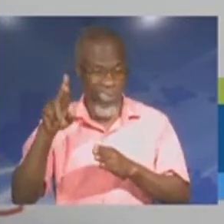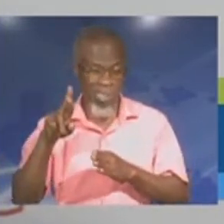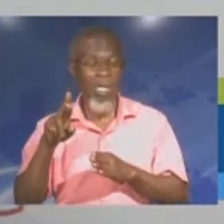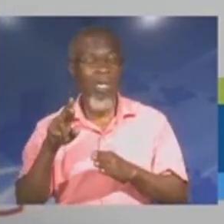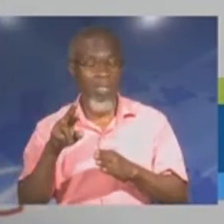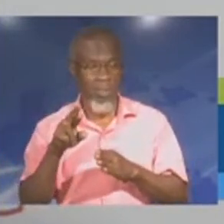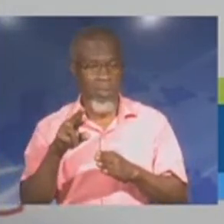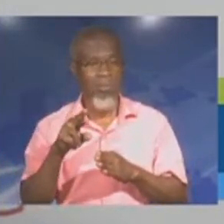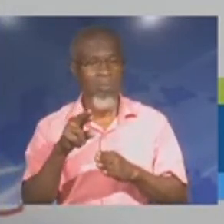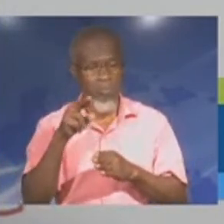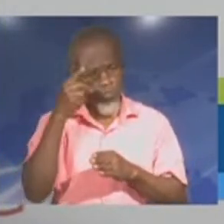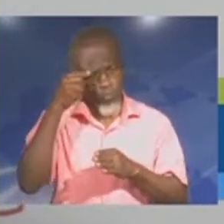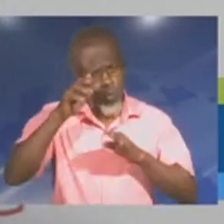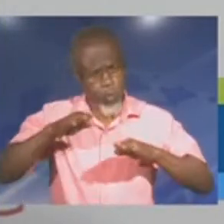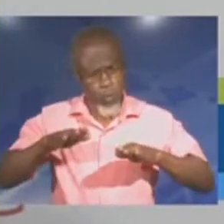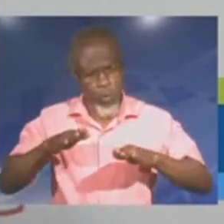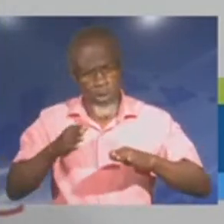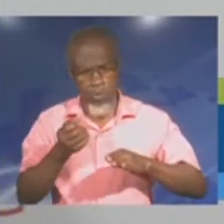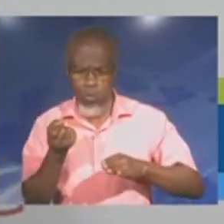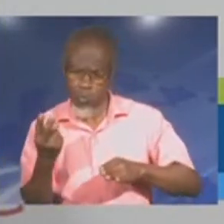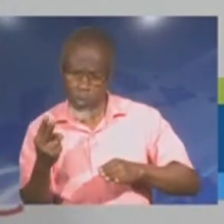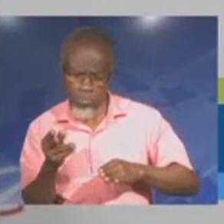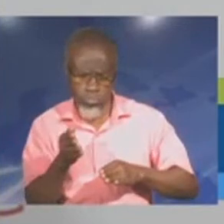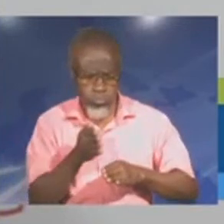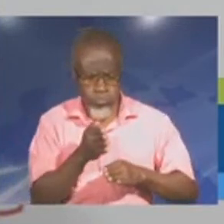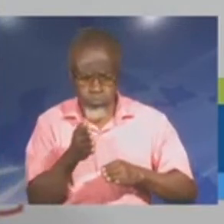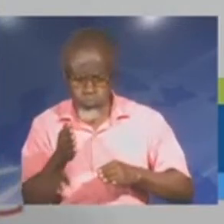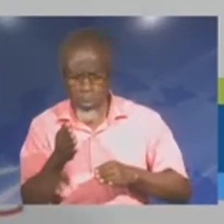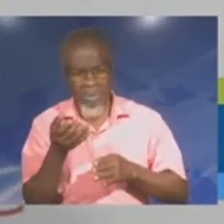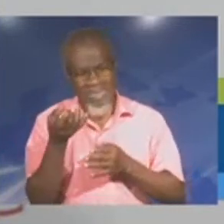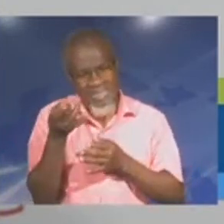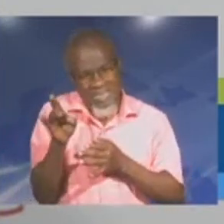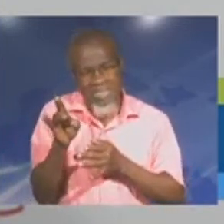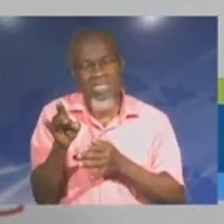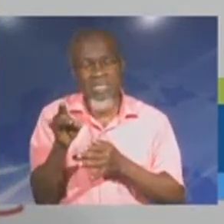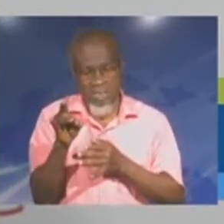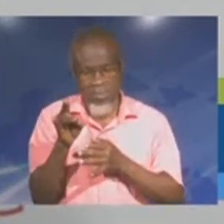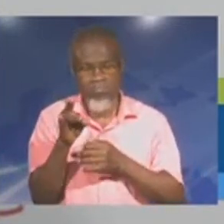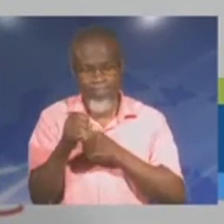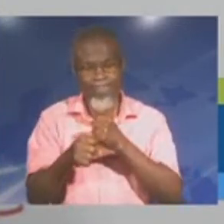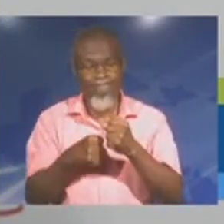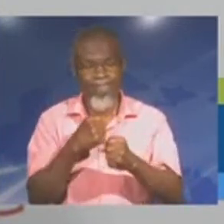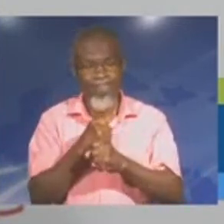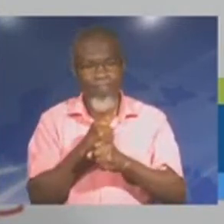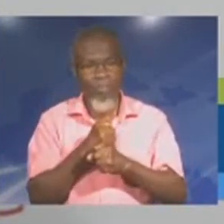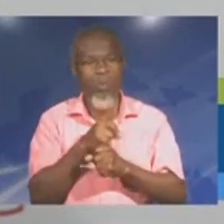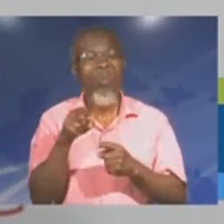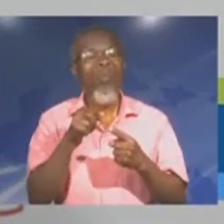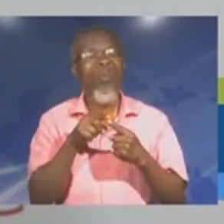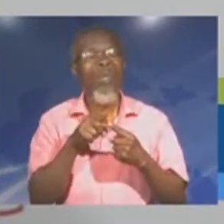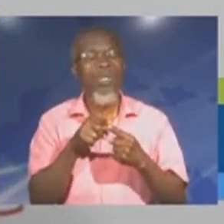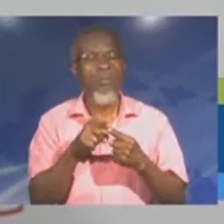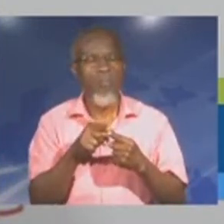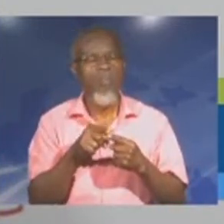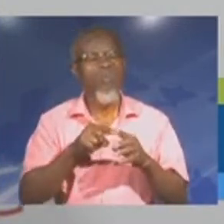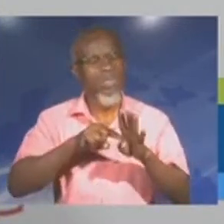booster program for children between the ages of 12 to 18 from Friday. Our sites are being prepped.